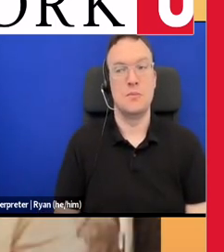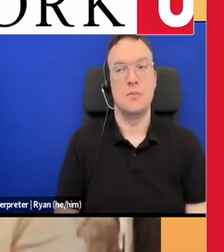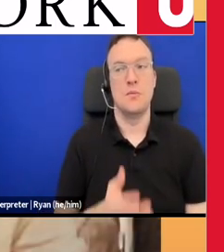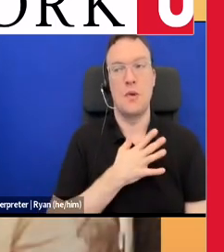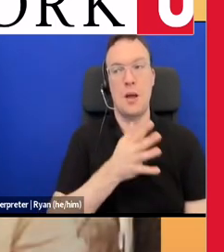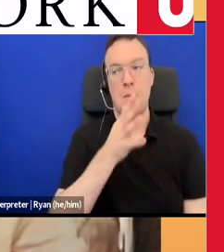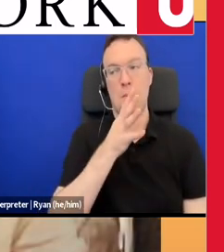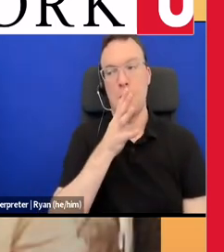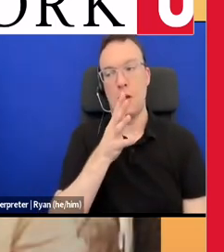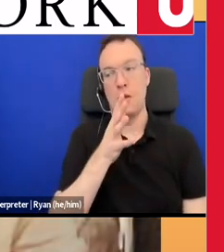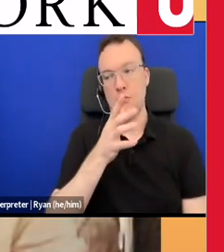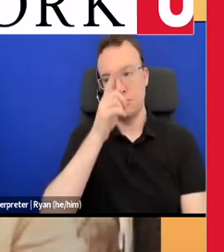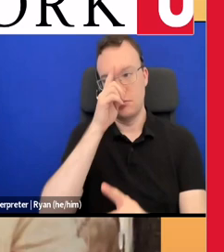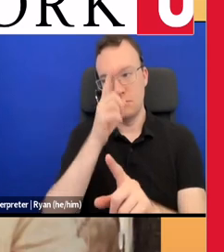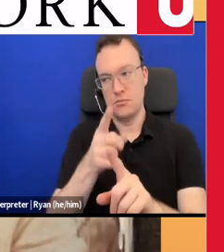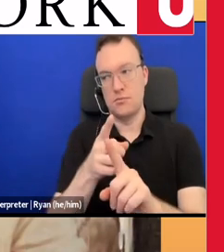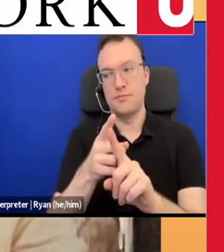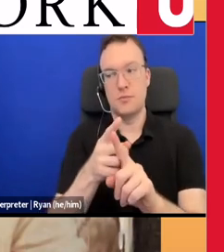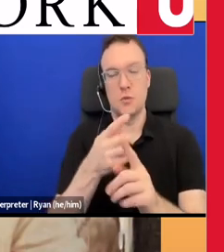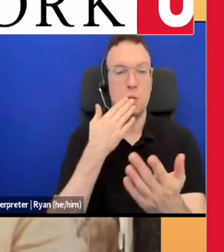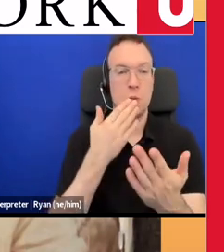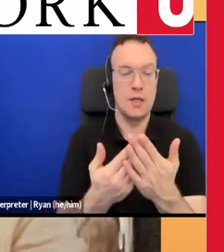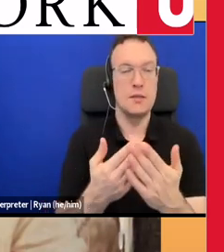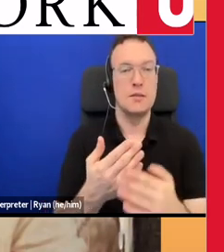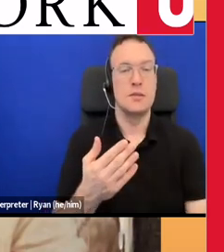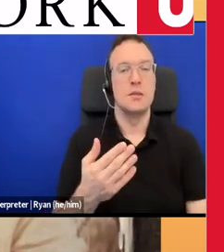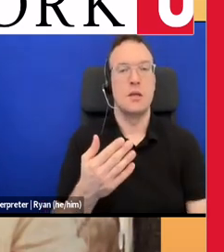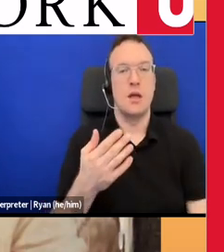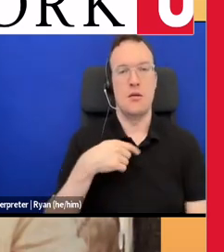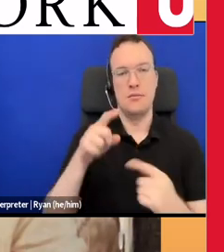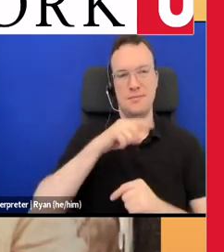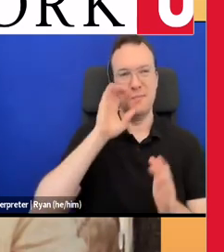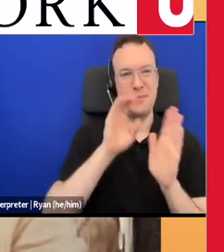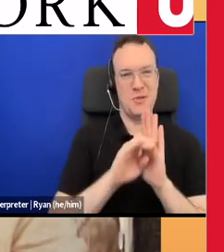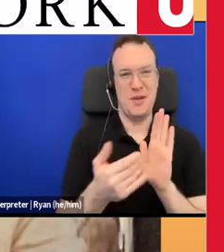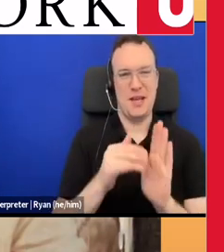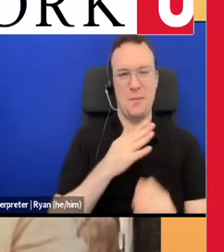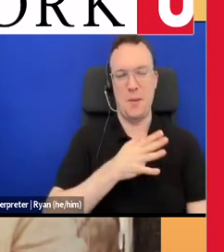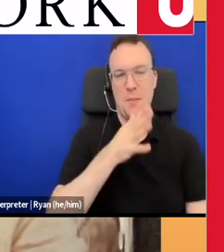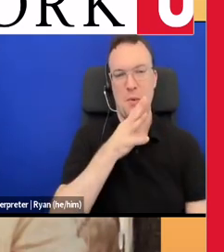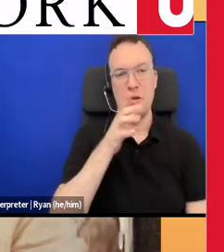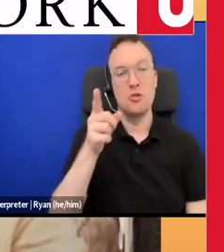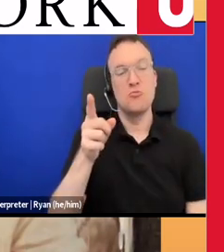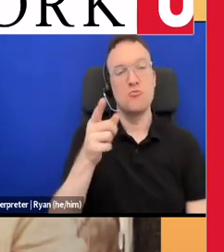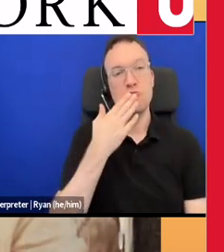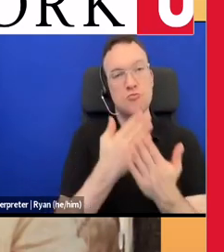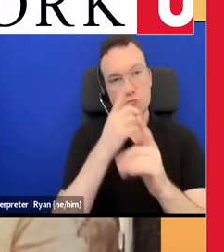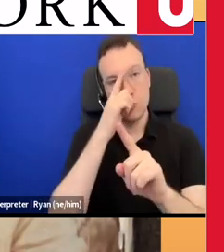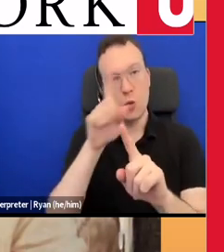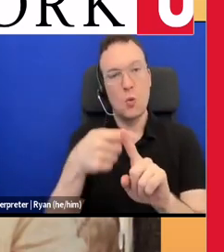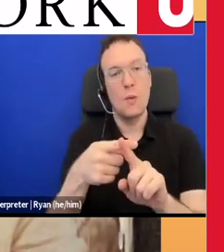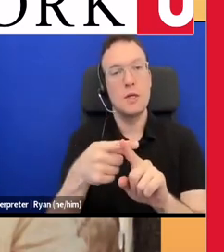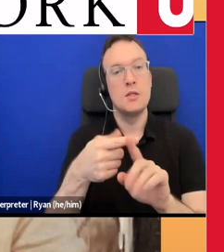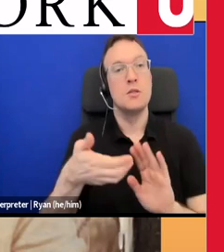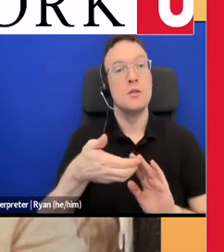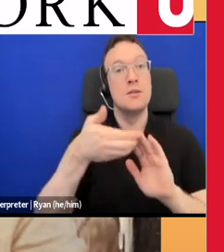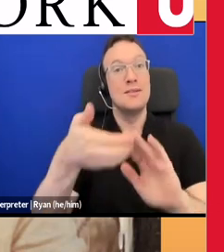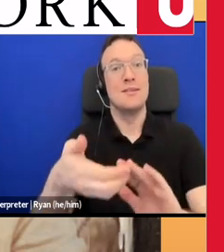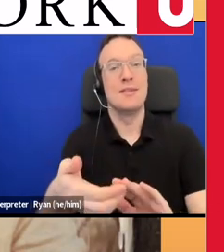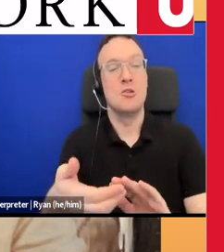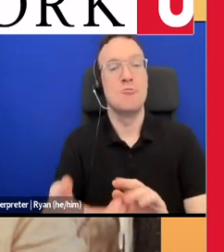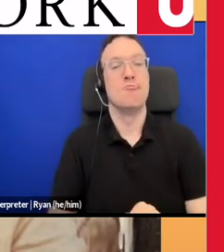meant well, and I've gone back to the image of my mother here. My mother meant well when she hooked me onto her